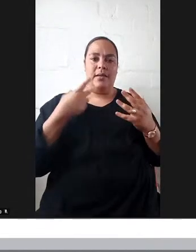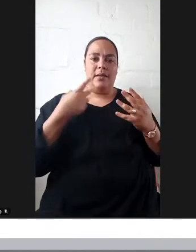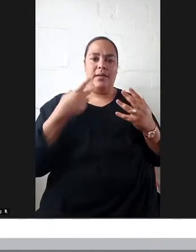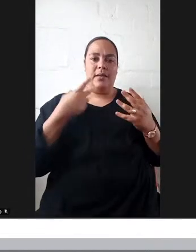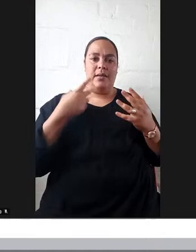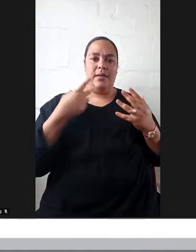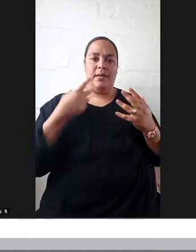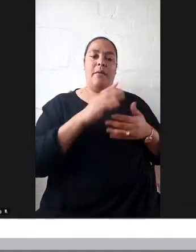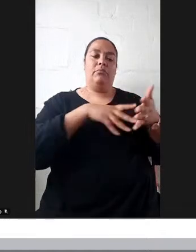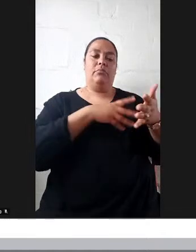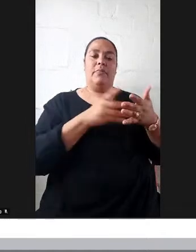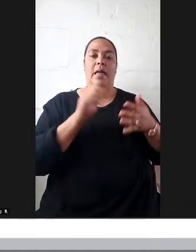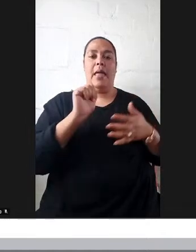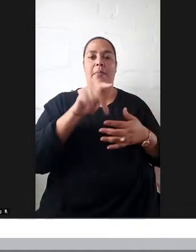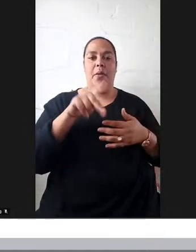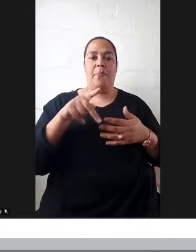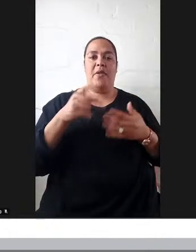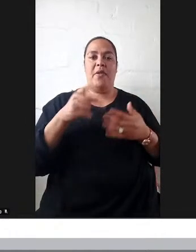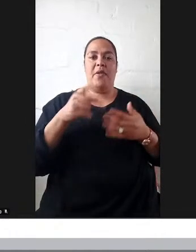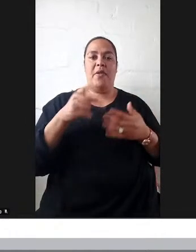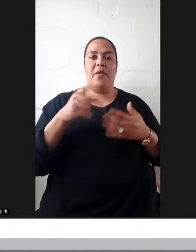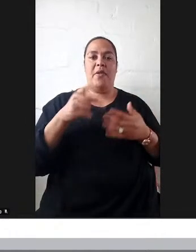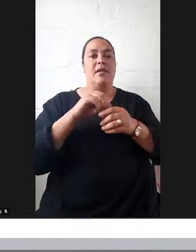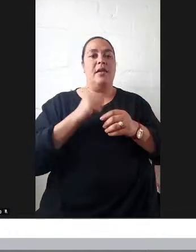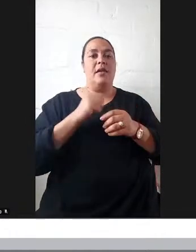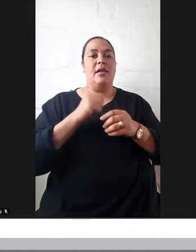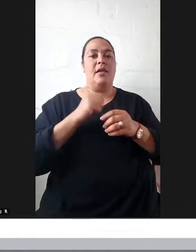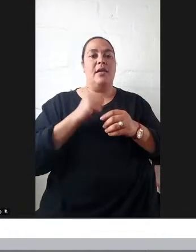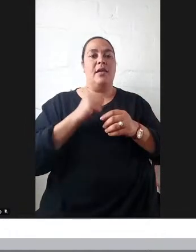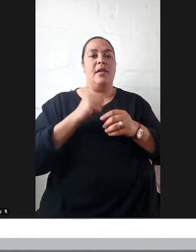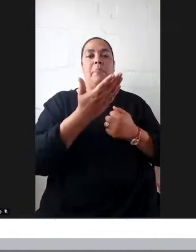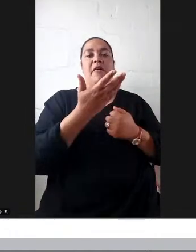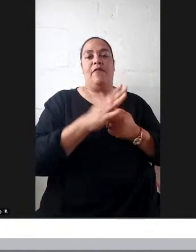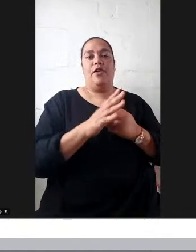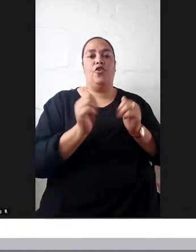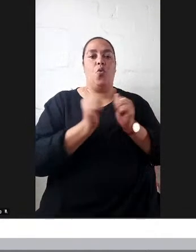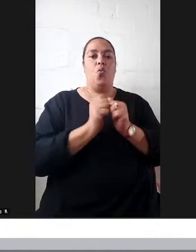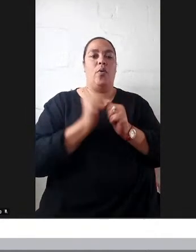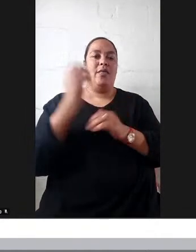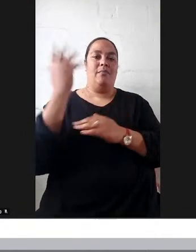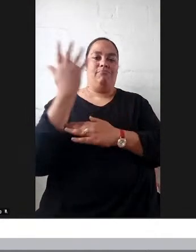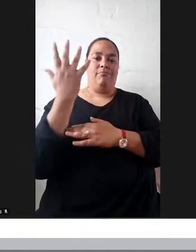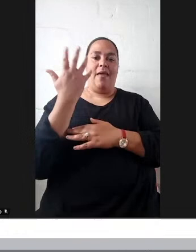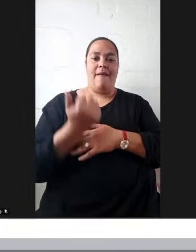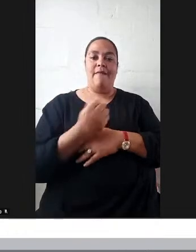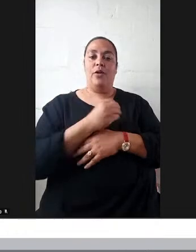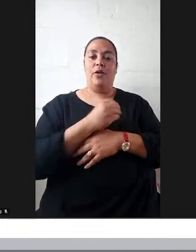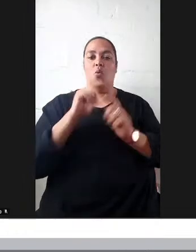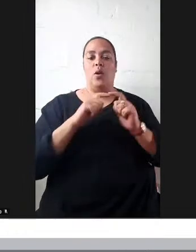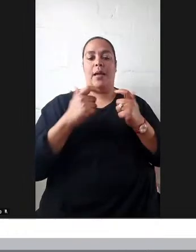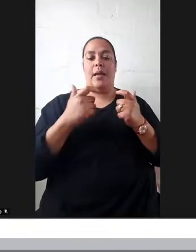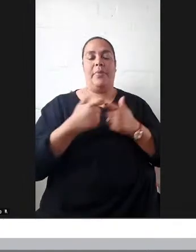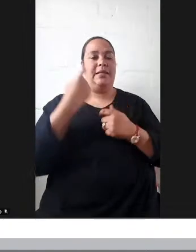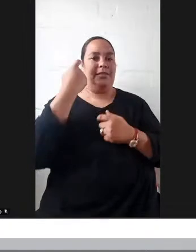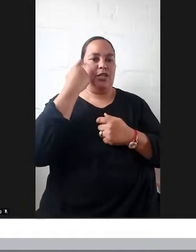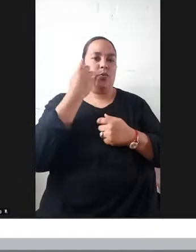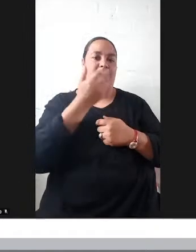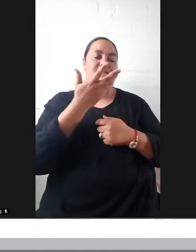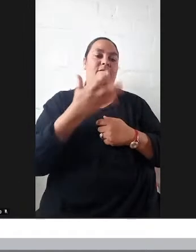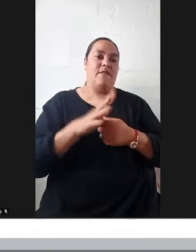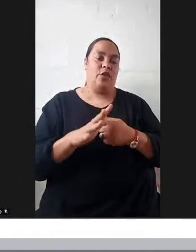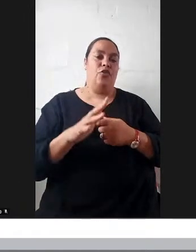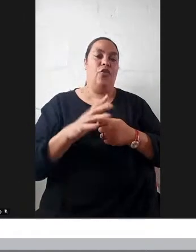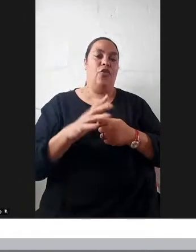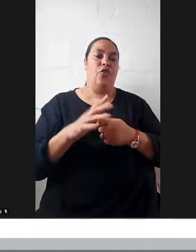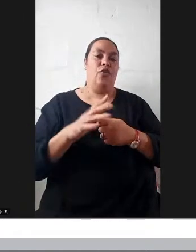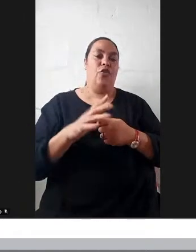APP indicators in our submission with the presentation to the committee secretariat. So we have provided them. We just